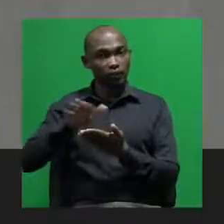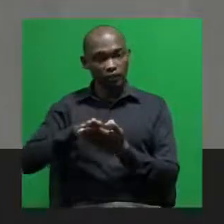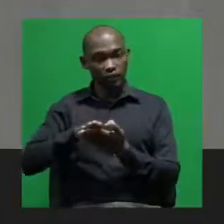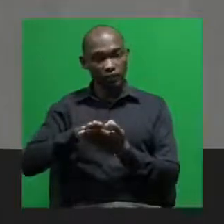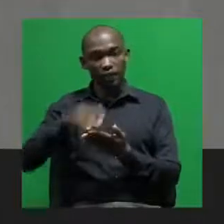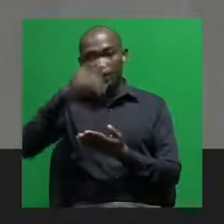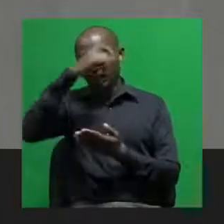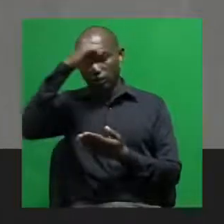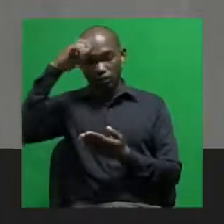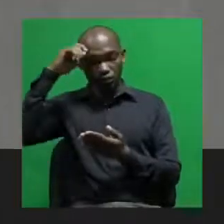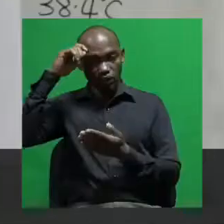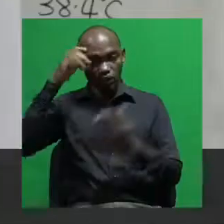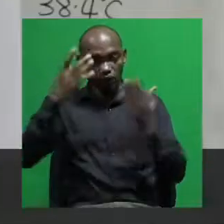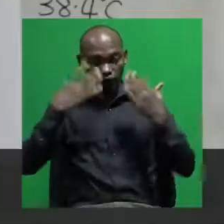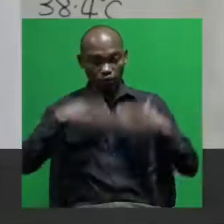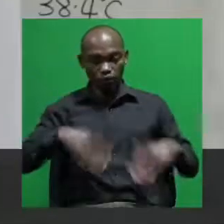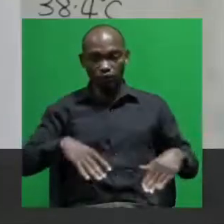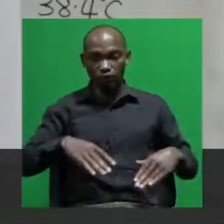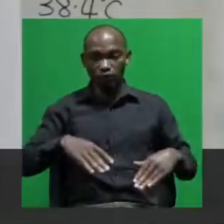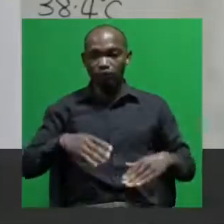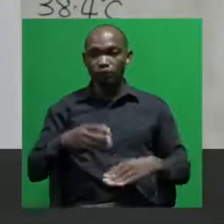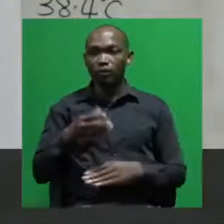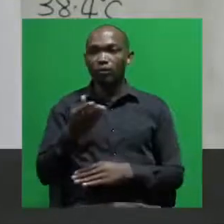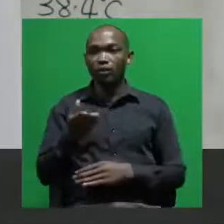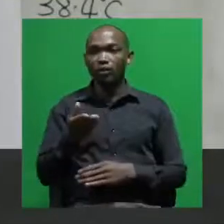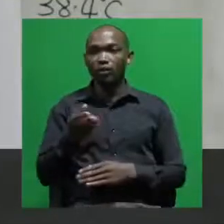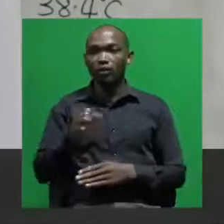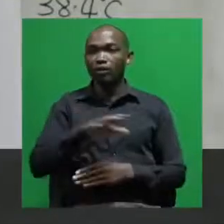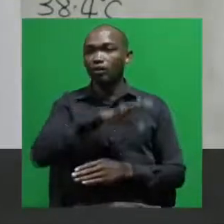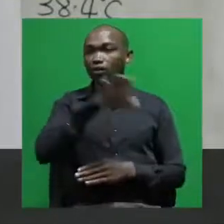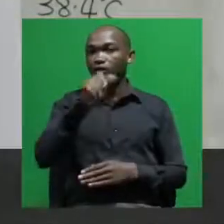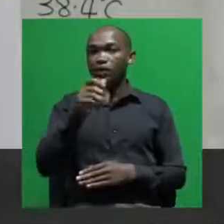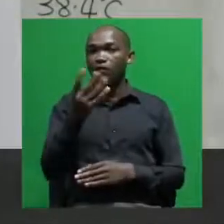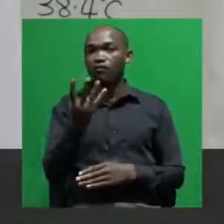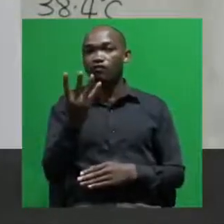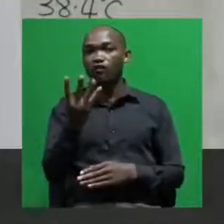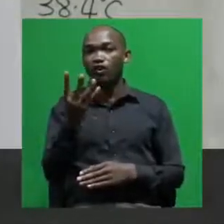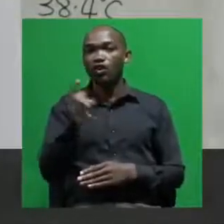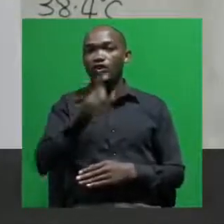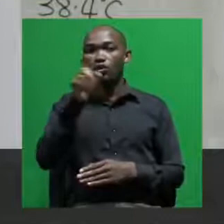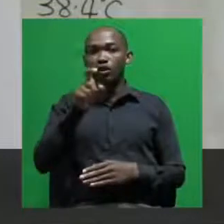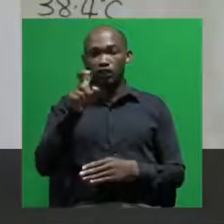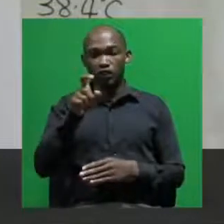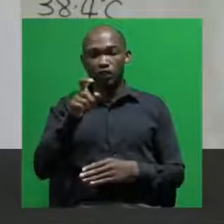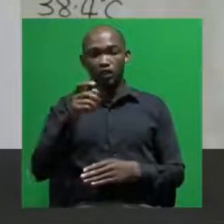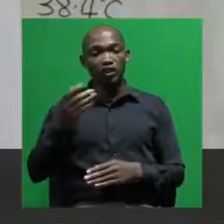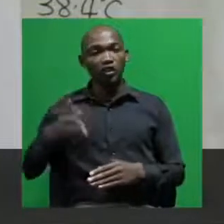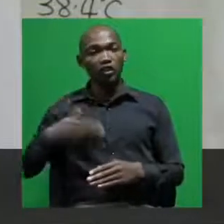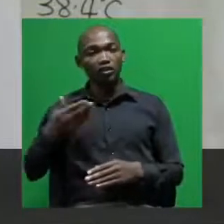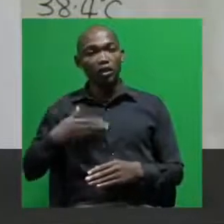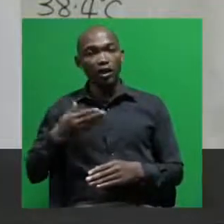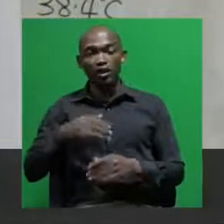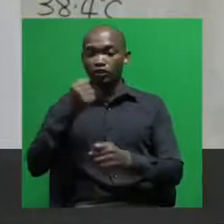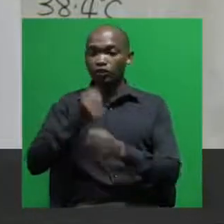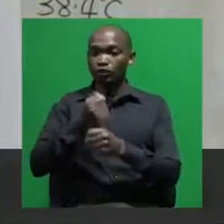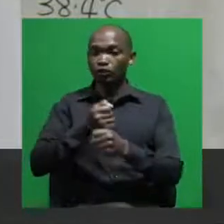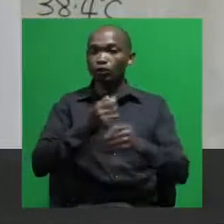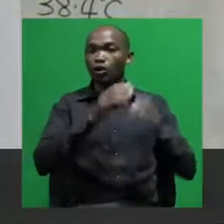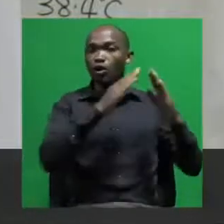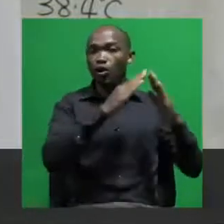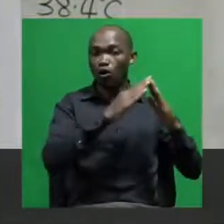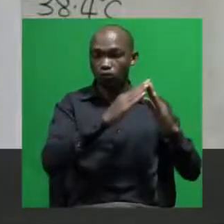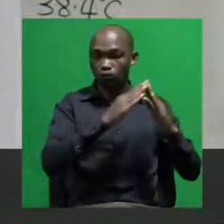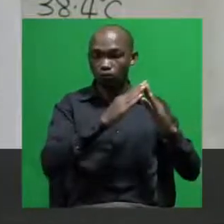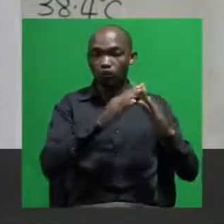of the body. So those are our 4 questions that we are required to do at home, but